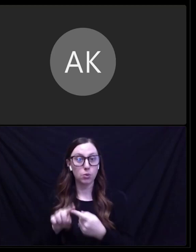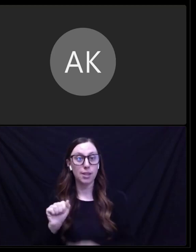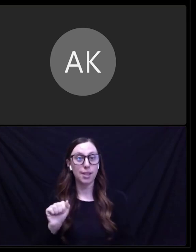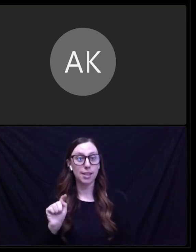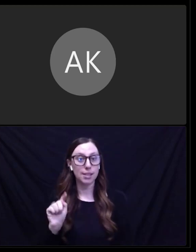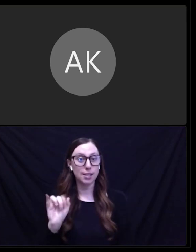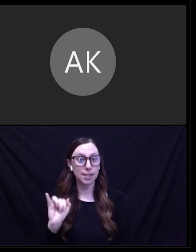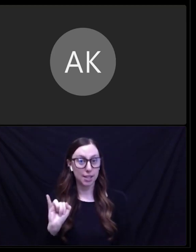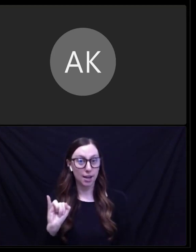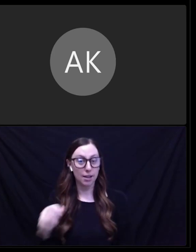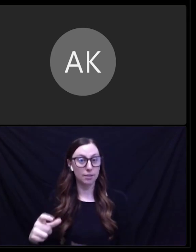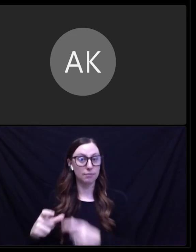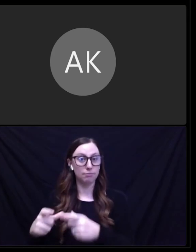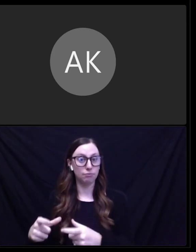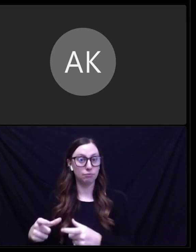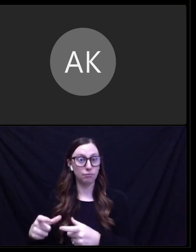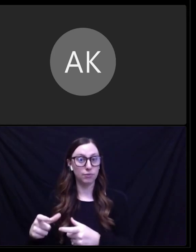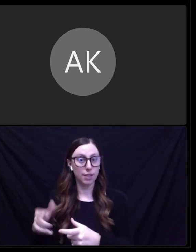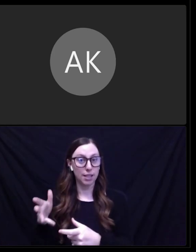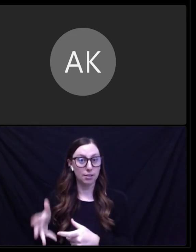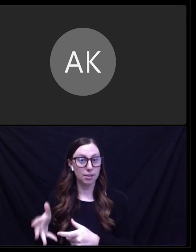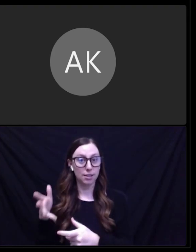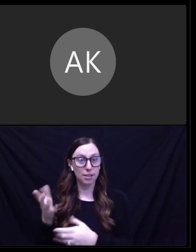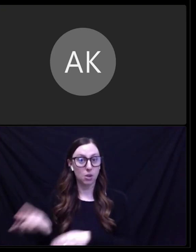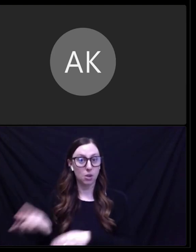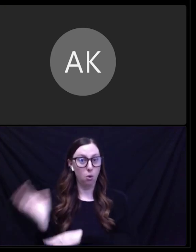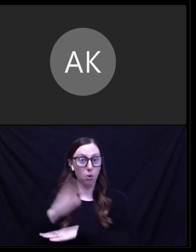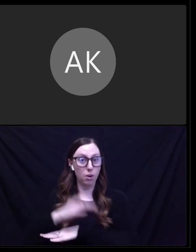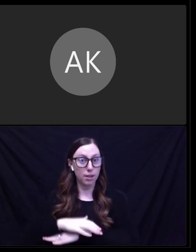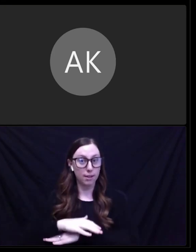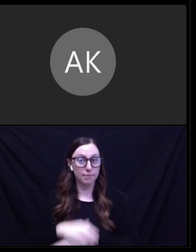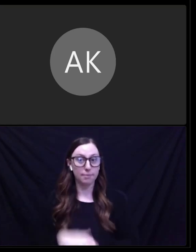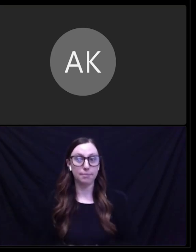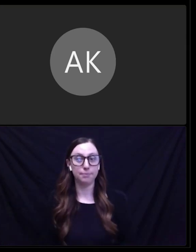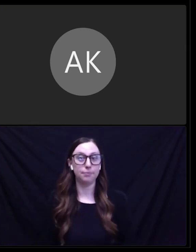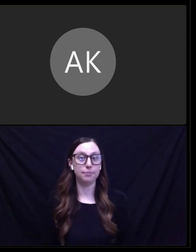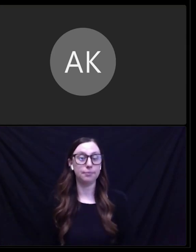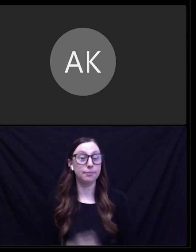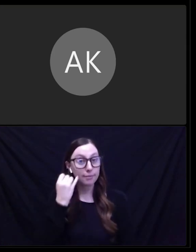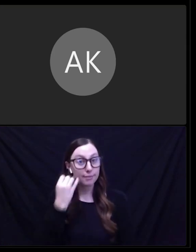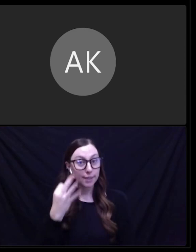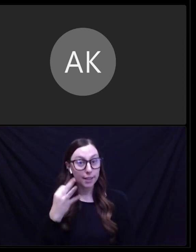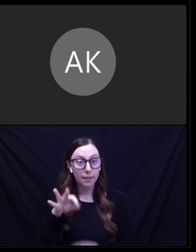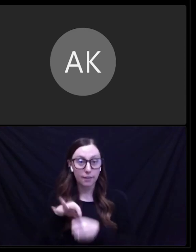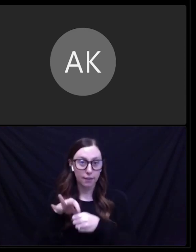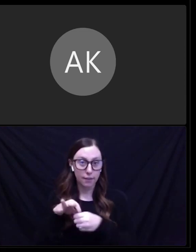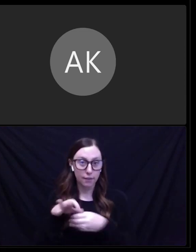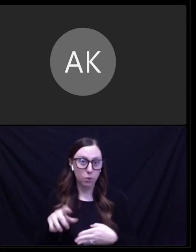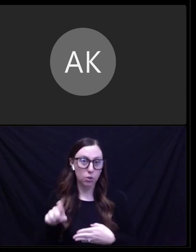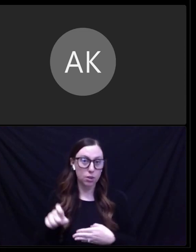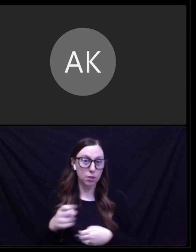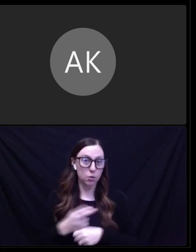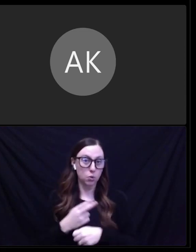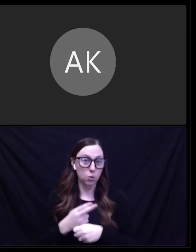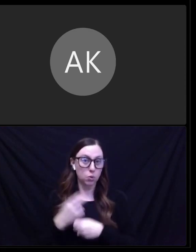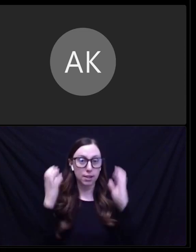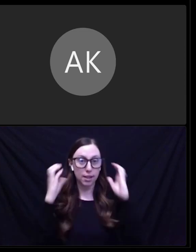here and just stays there all day. If the voter needs to use it, the headphones are